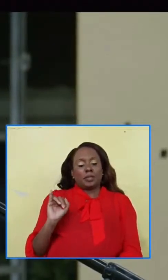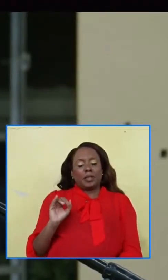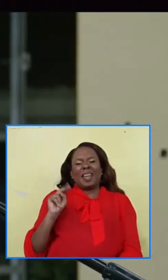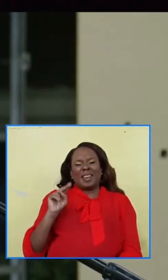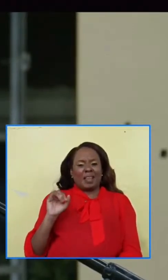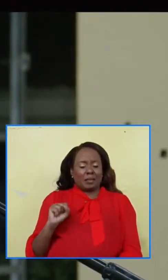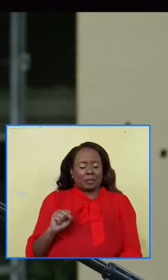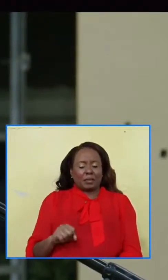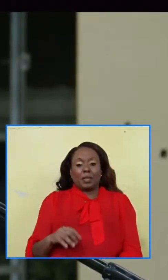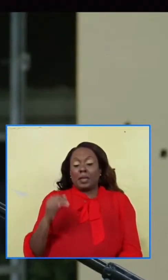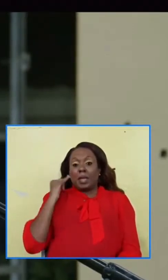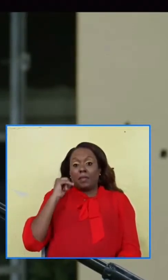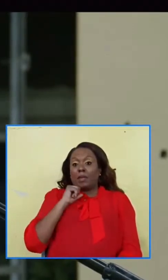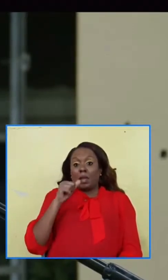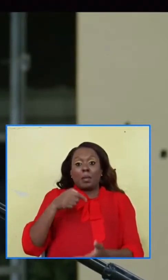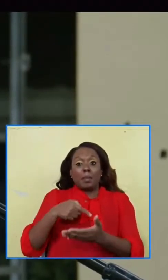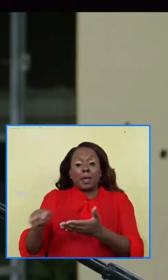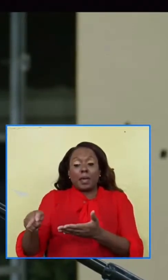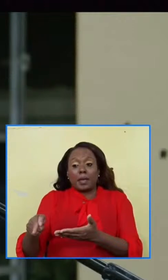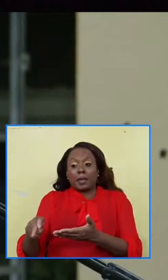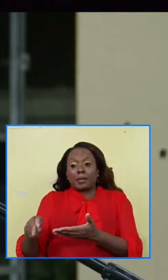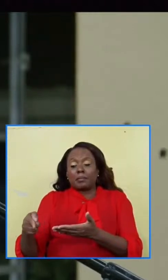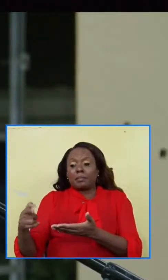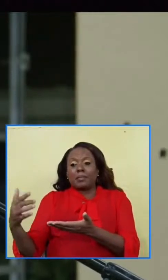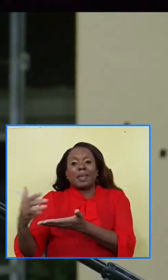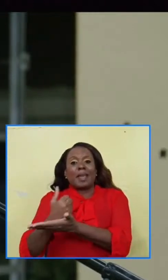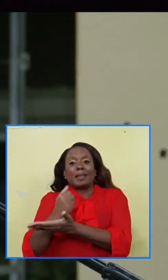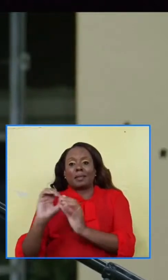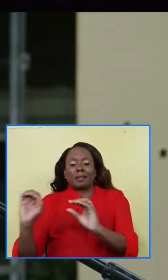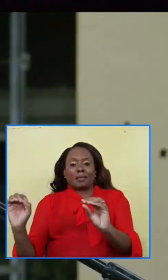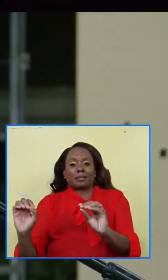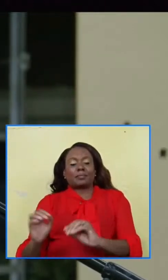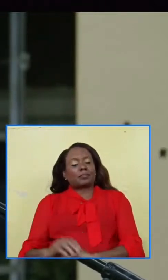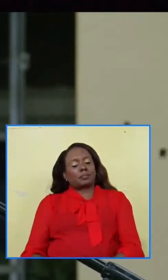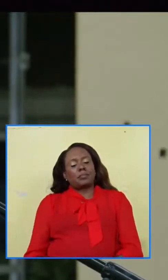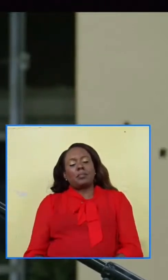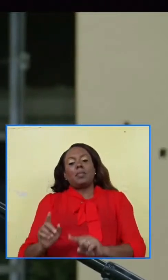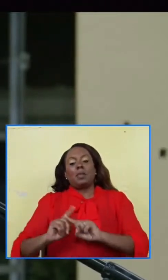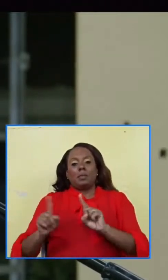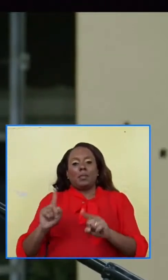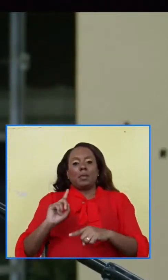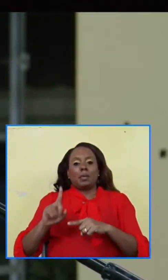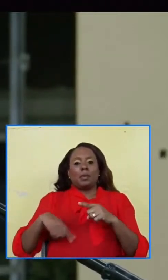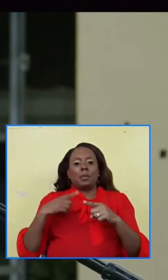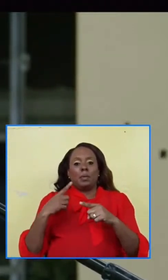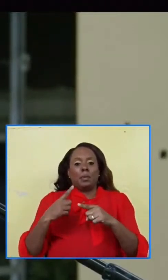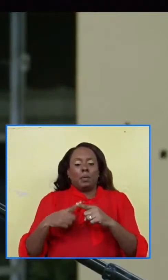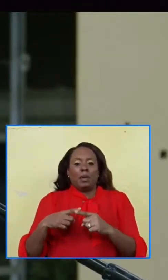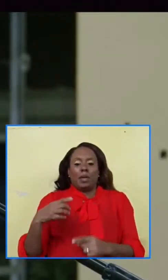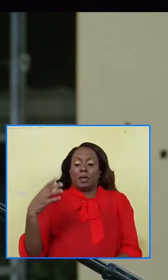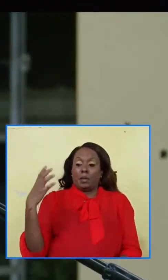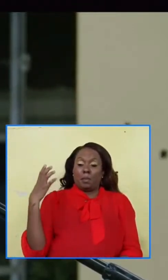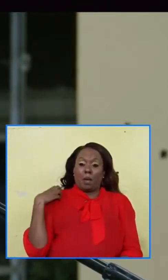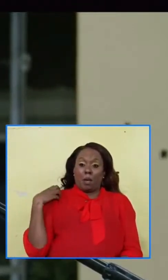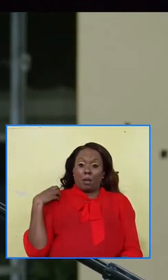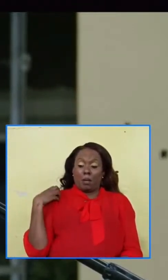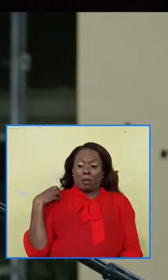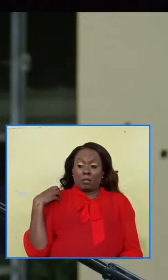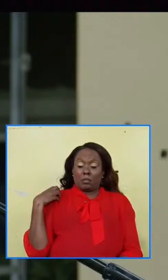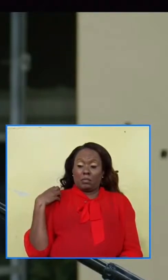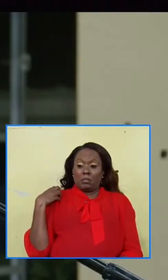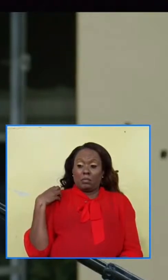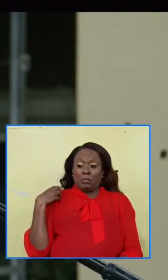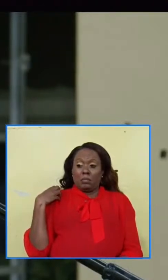If you don't pay in, you don't get anything. But if you do pay in, you get something. But when it is in the employer's hands, it is like a